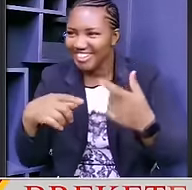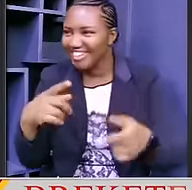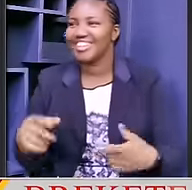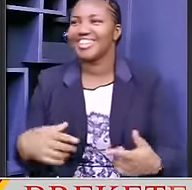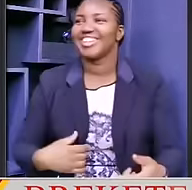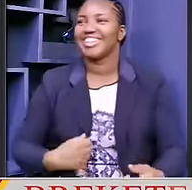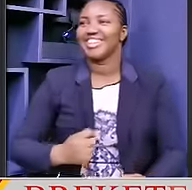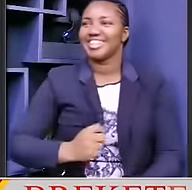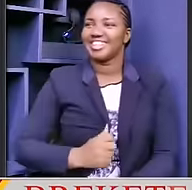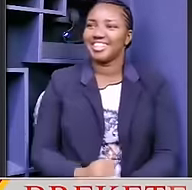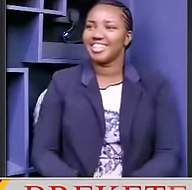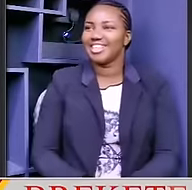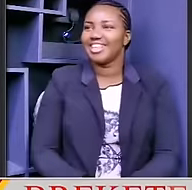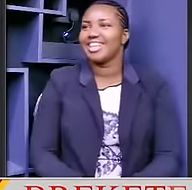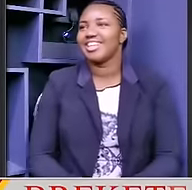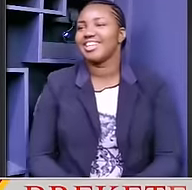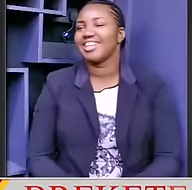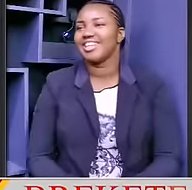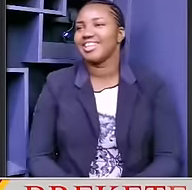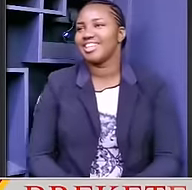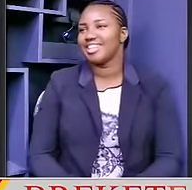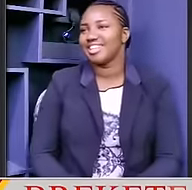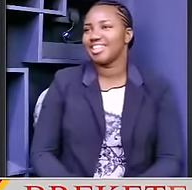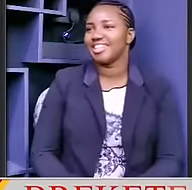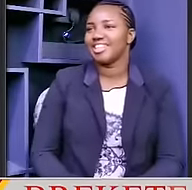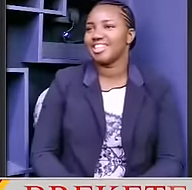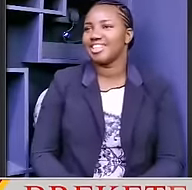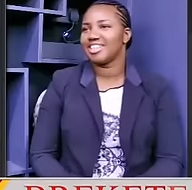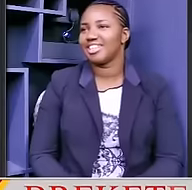Thank you, my dear. You now, I dash you this one.